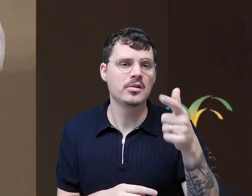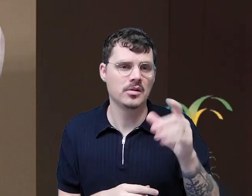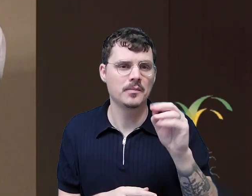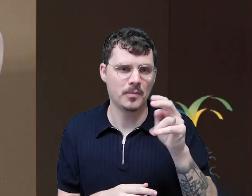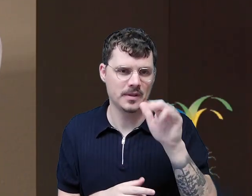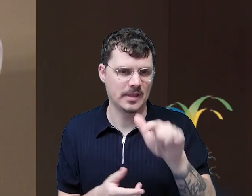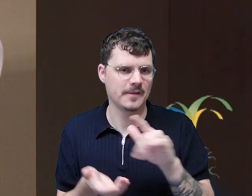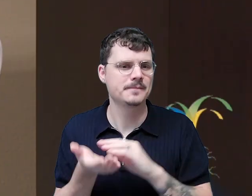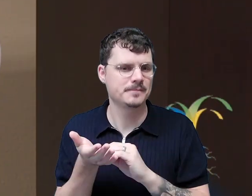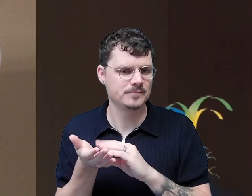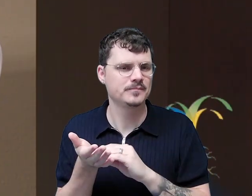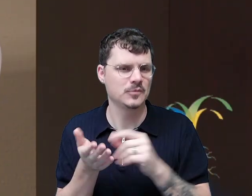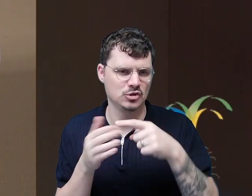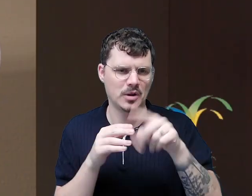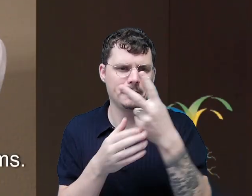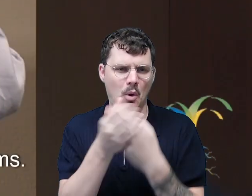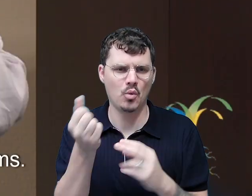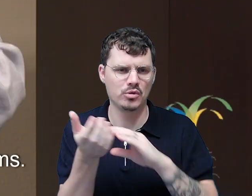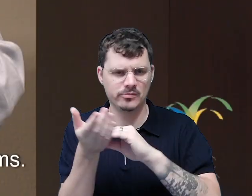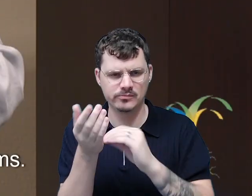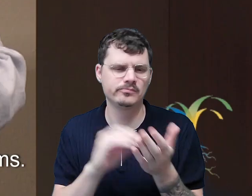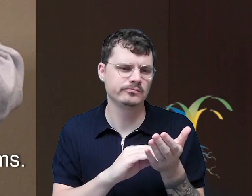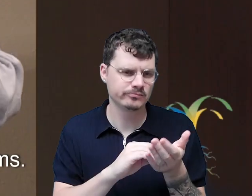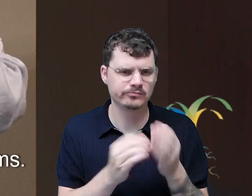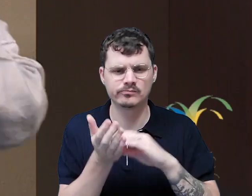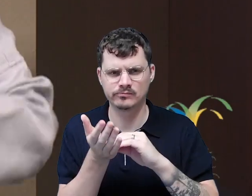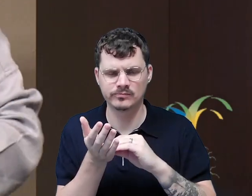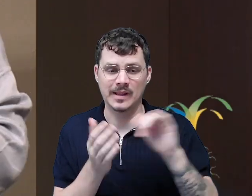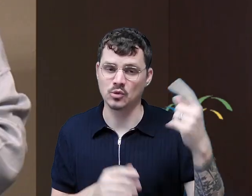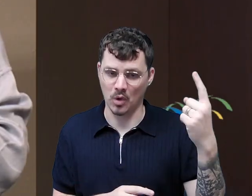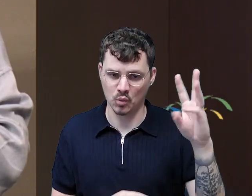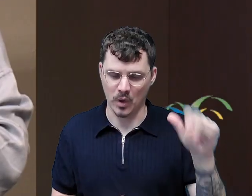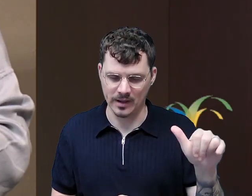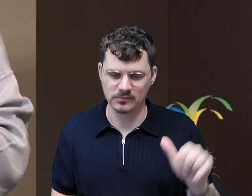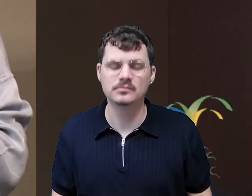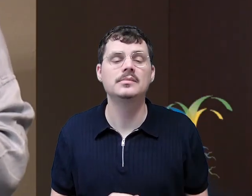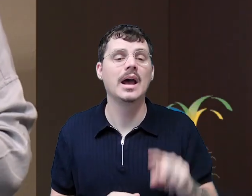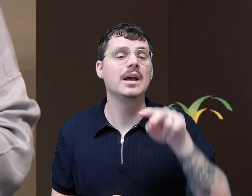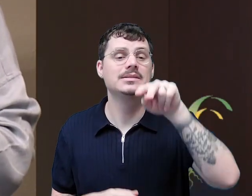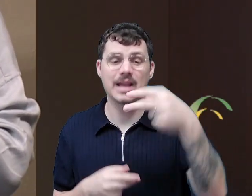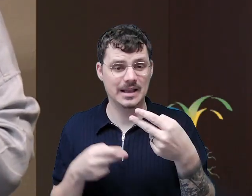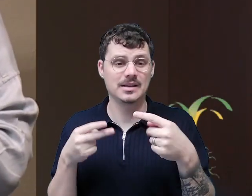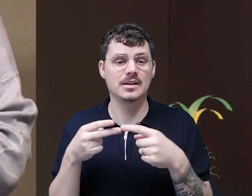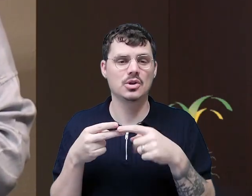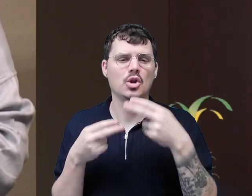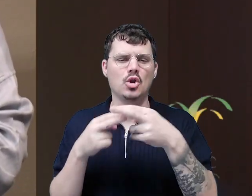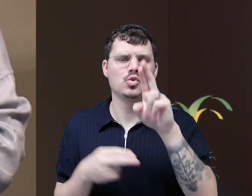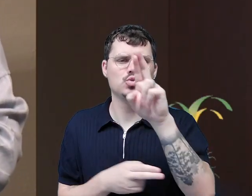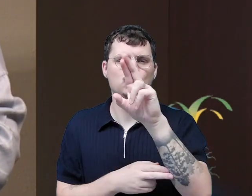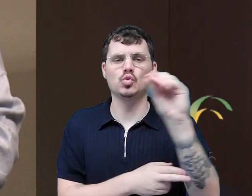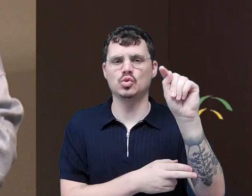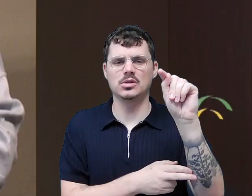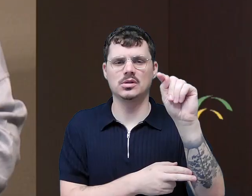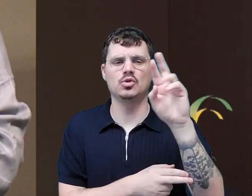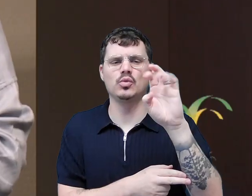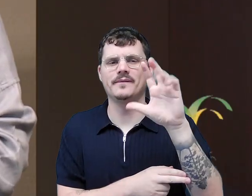Other palmomental, you check both palms. That's one. The second one